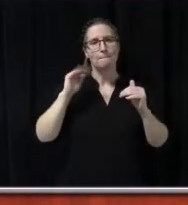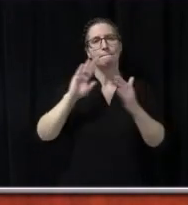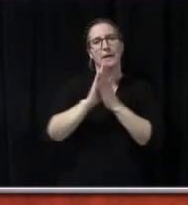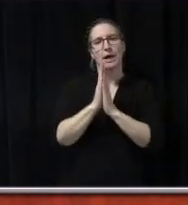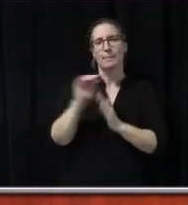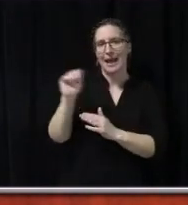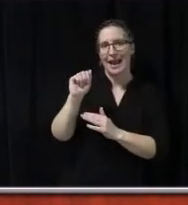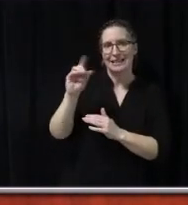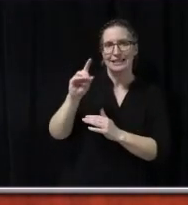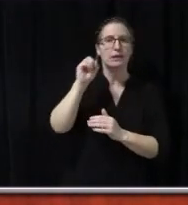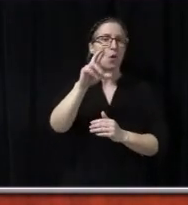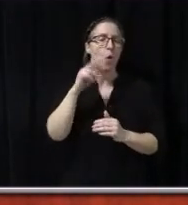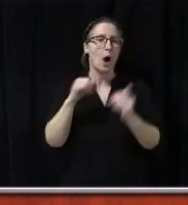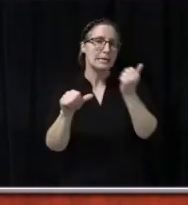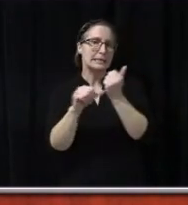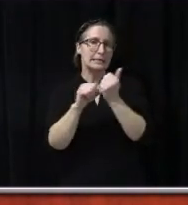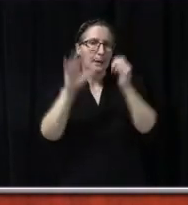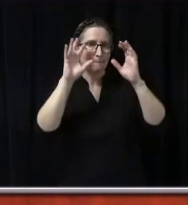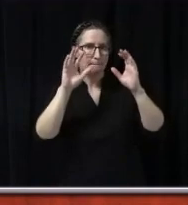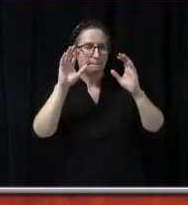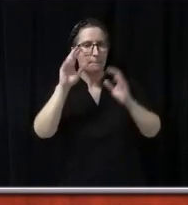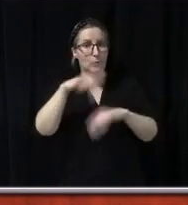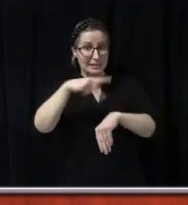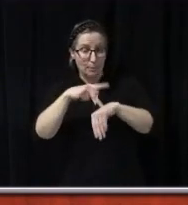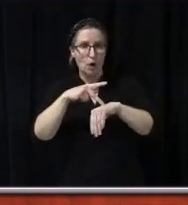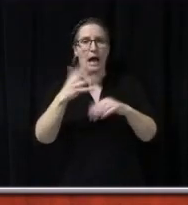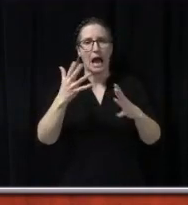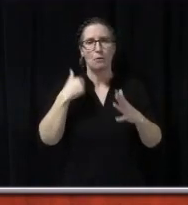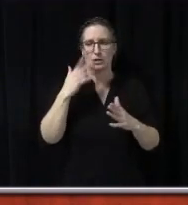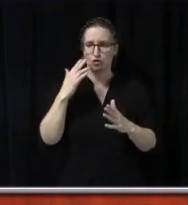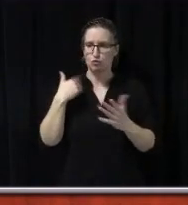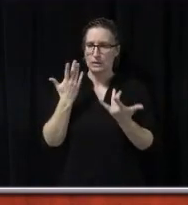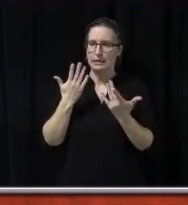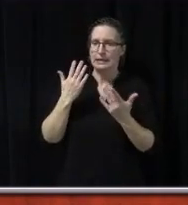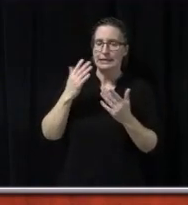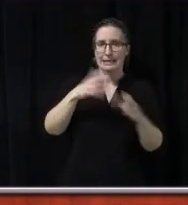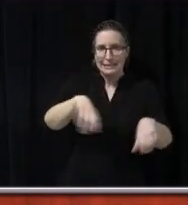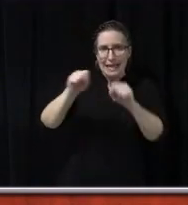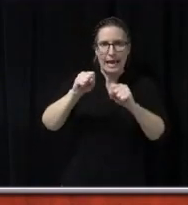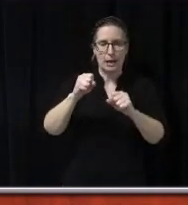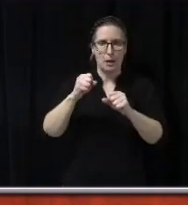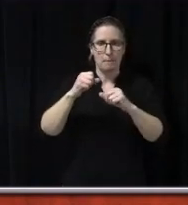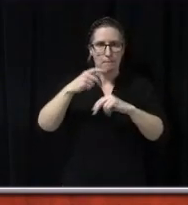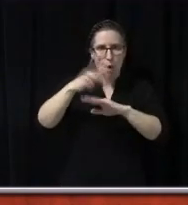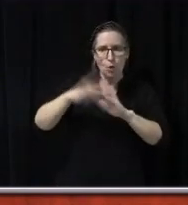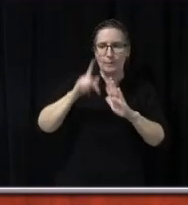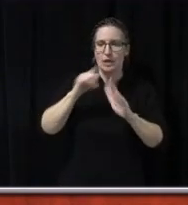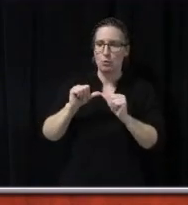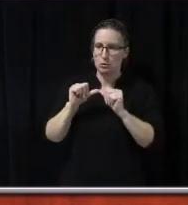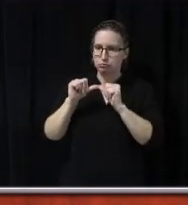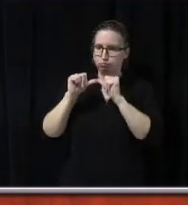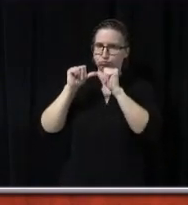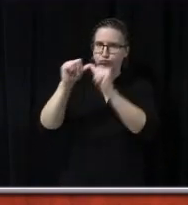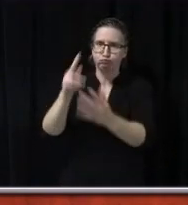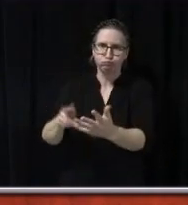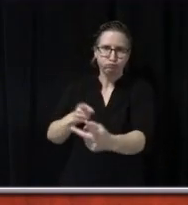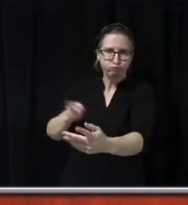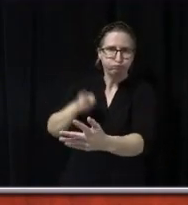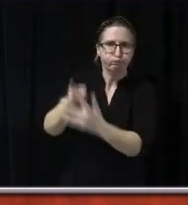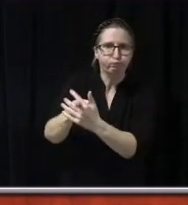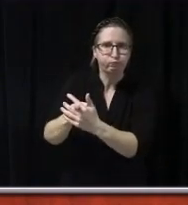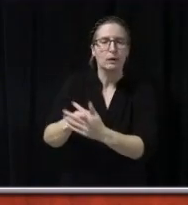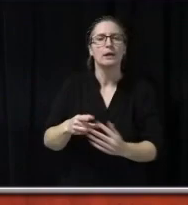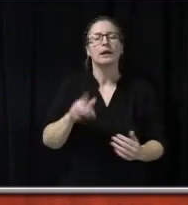director or an assistant principal, roles that will allow me to institutionalize programs that have a lasting impact. I want to